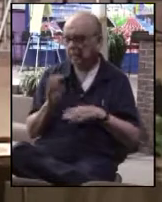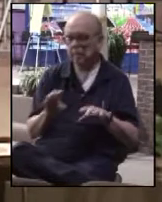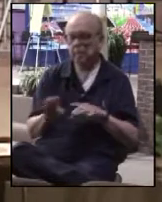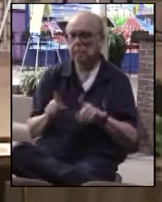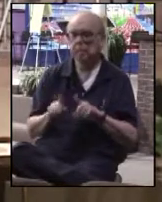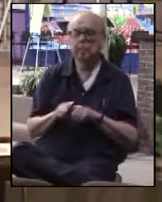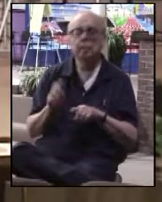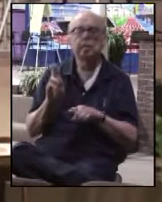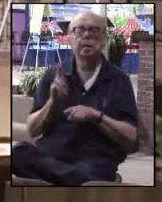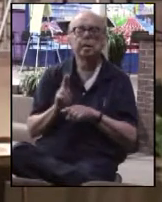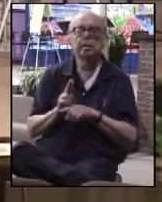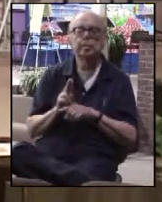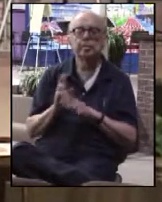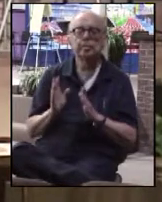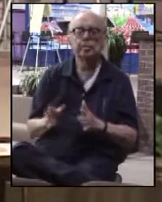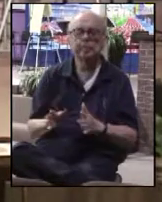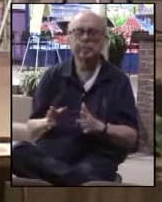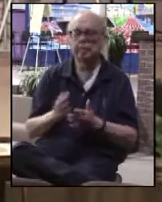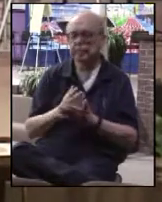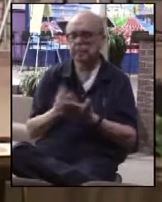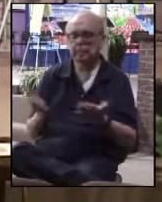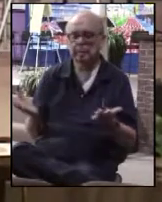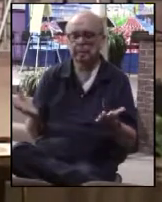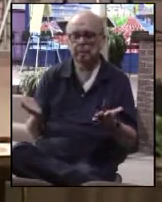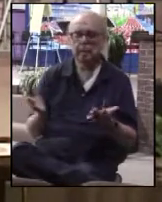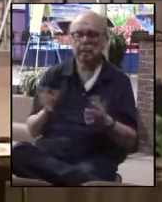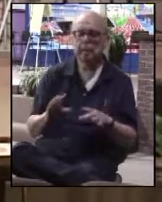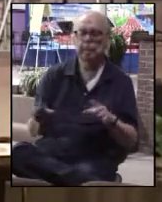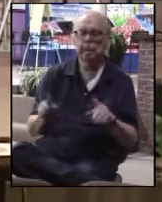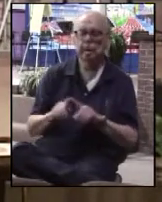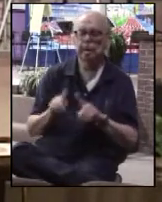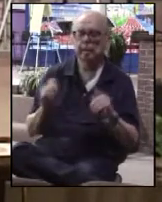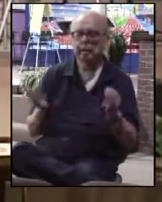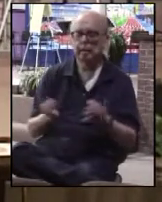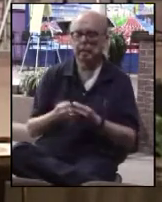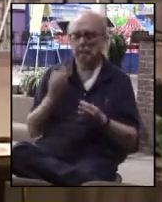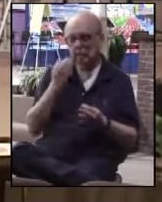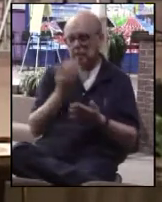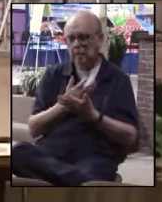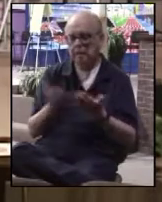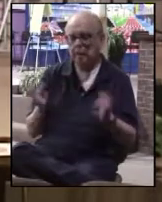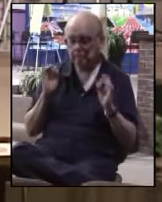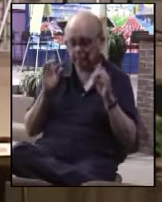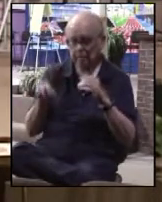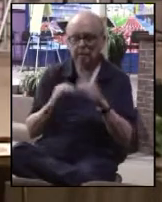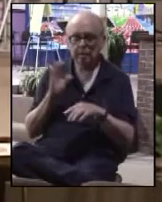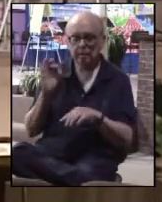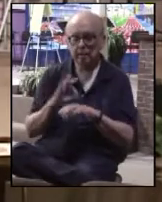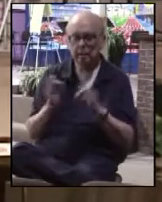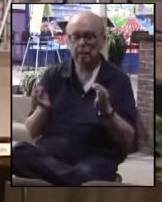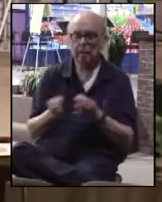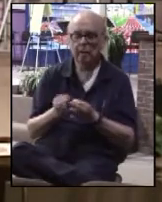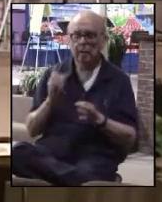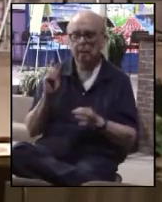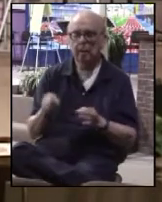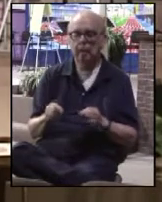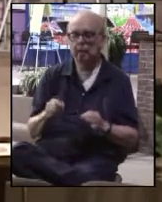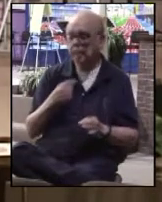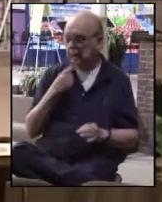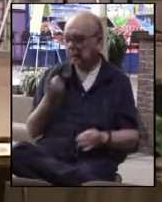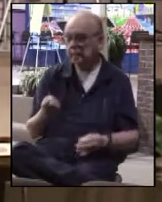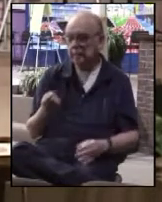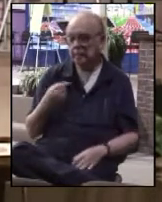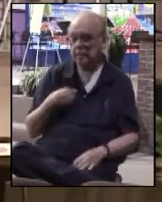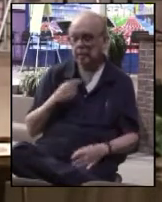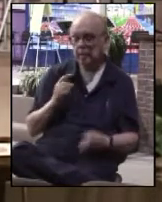as a consumer it is treated as a family if there's things that you don't like about your family you just don't say hey